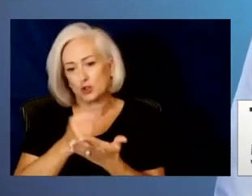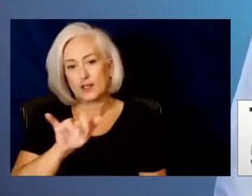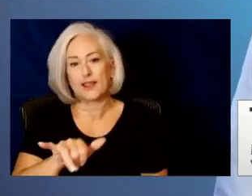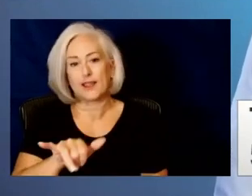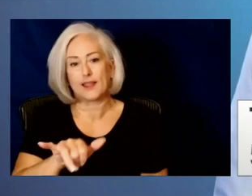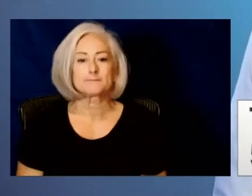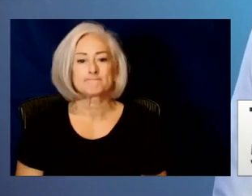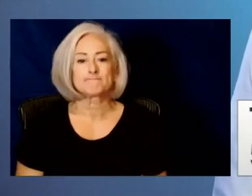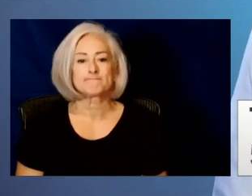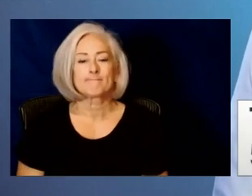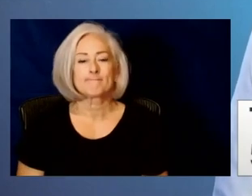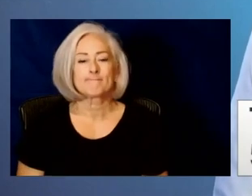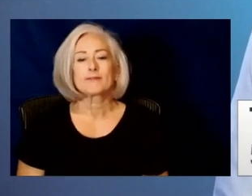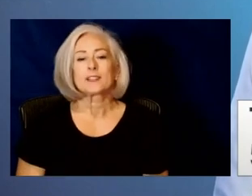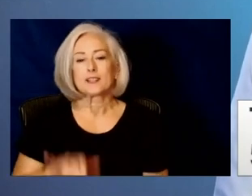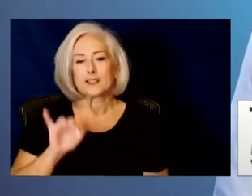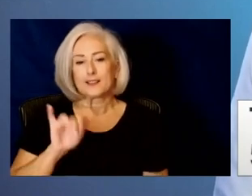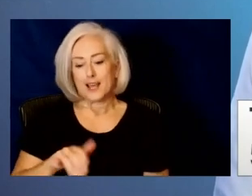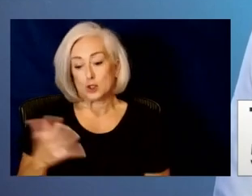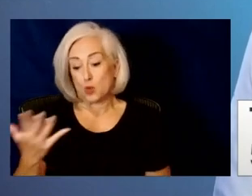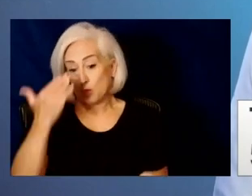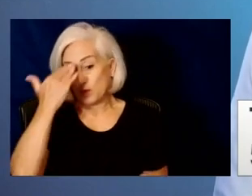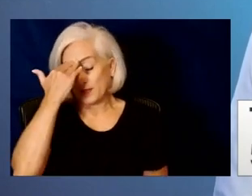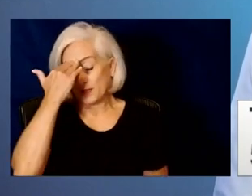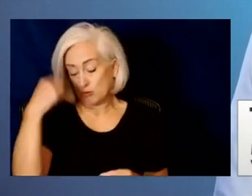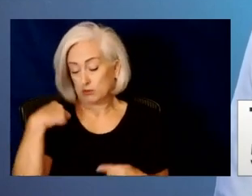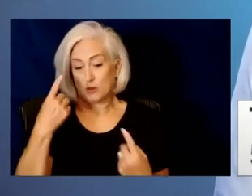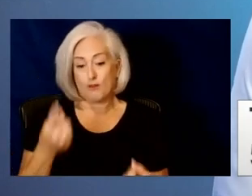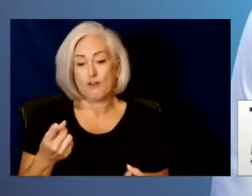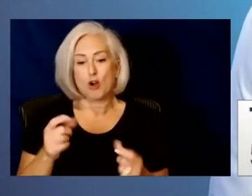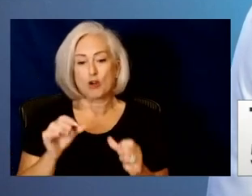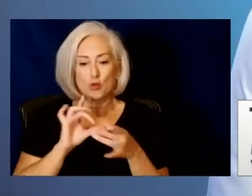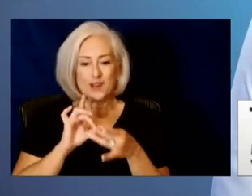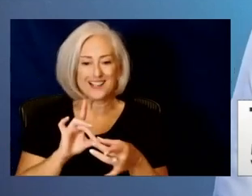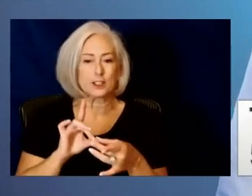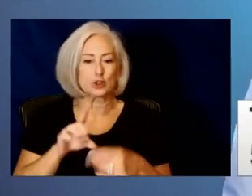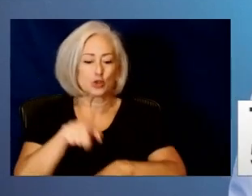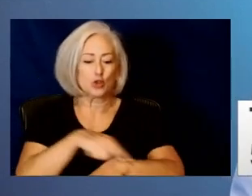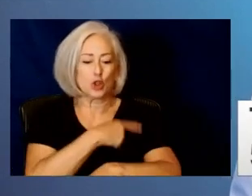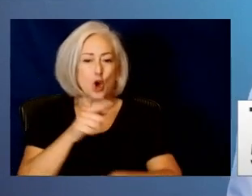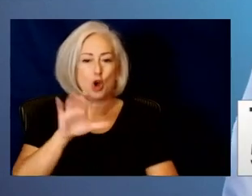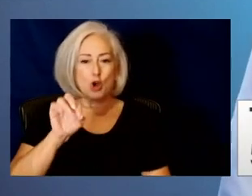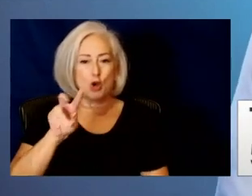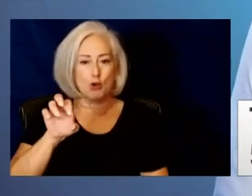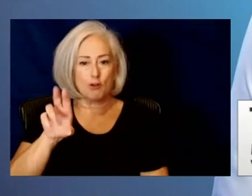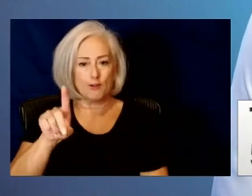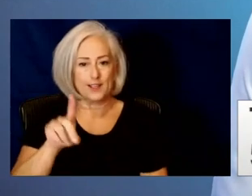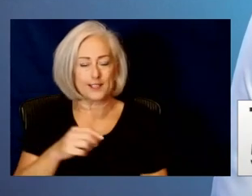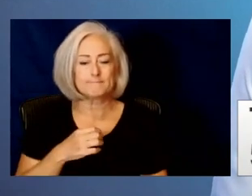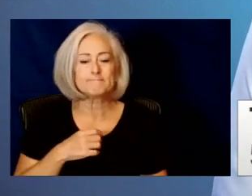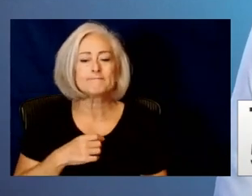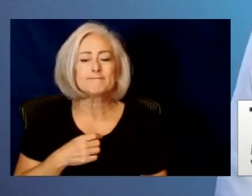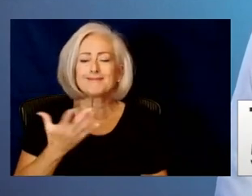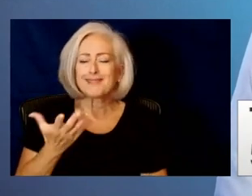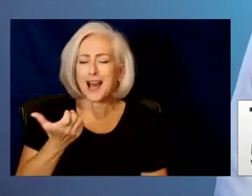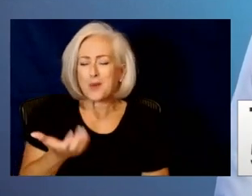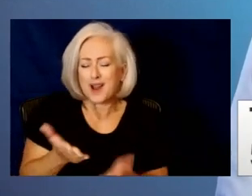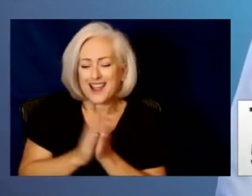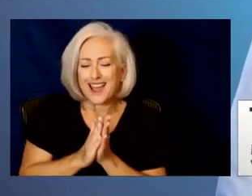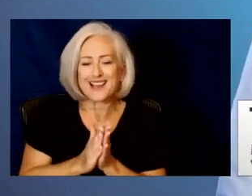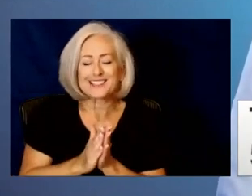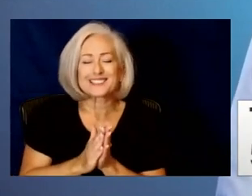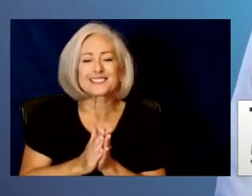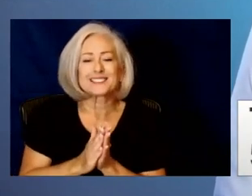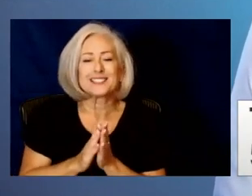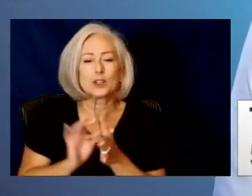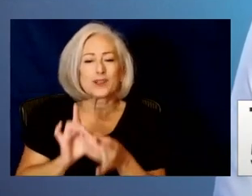of understanding the long COVID. But I really think that one thing I want to ask, which Dr. Mermis brought up, is some of